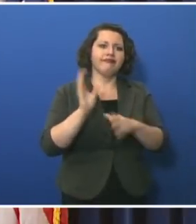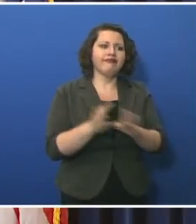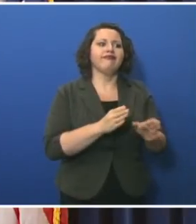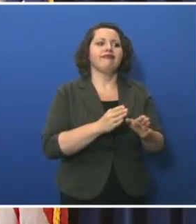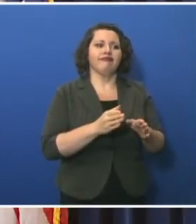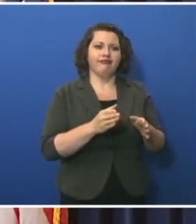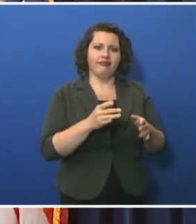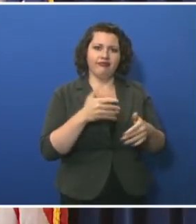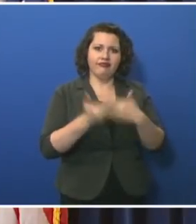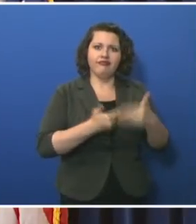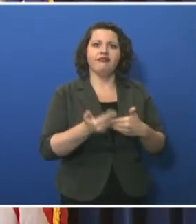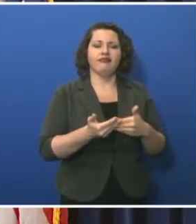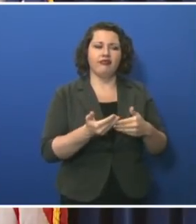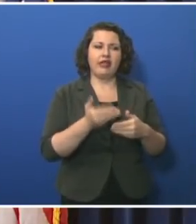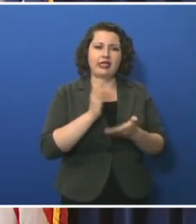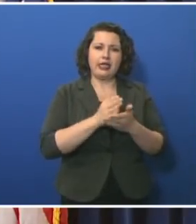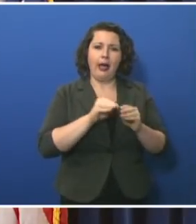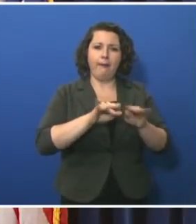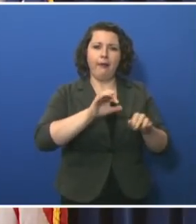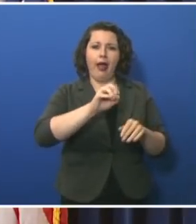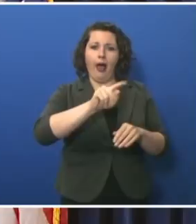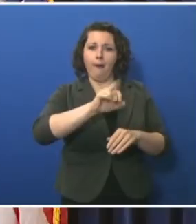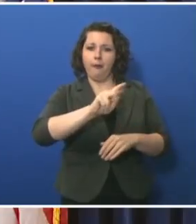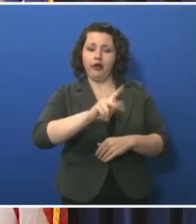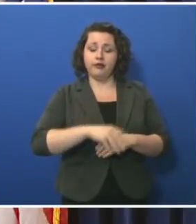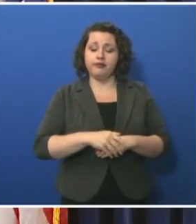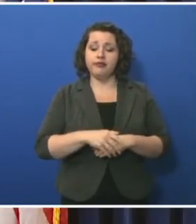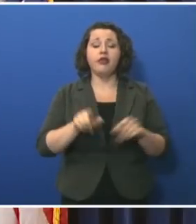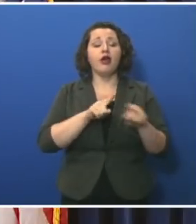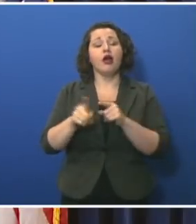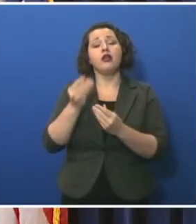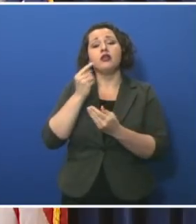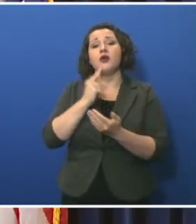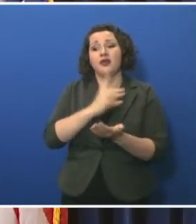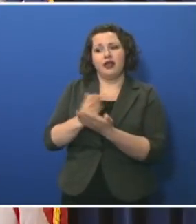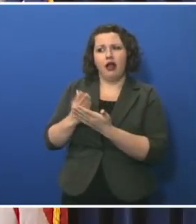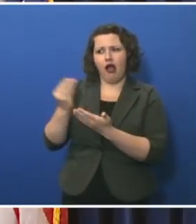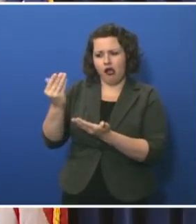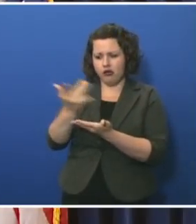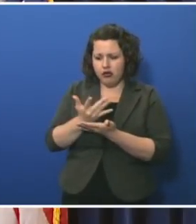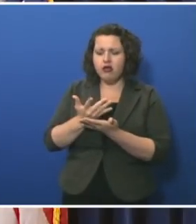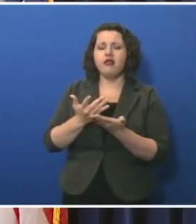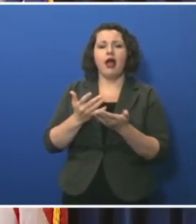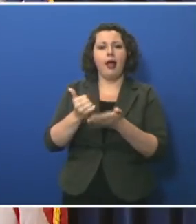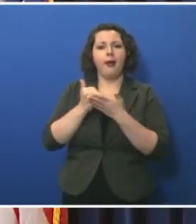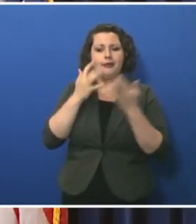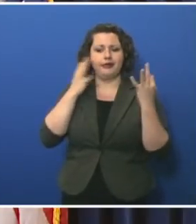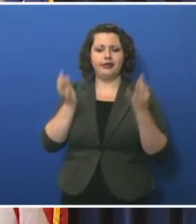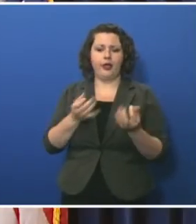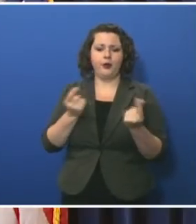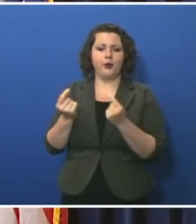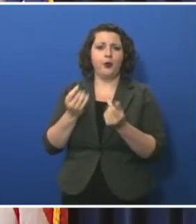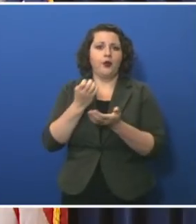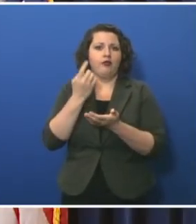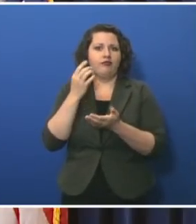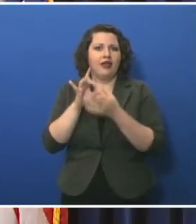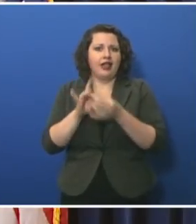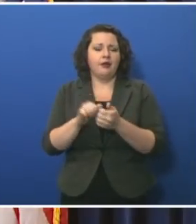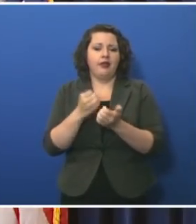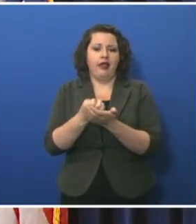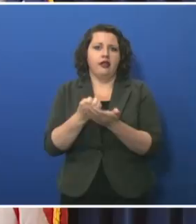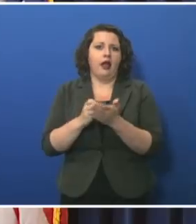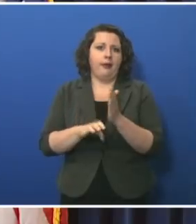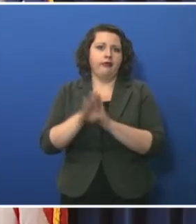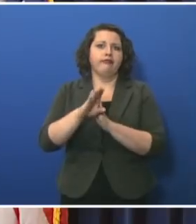result. Equally important, the data also informs important decisions regarding our economic recovery and getting